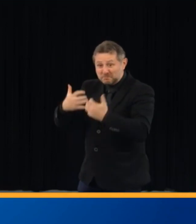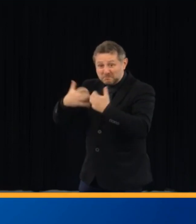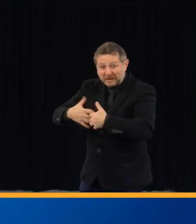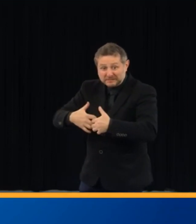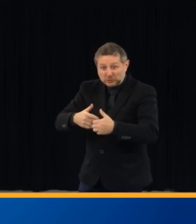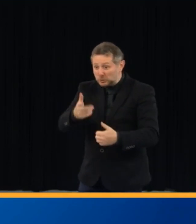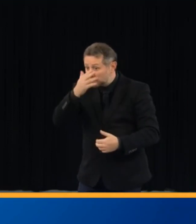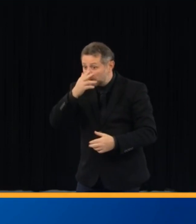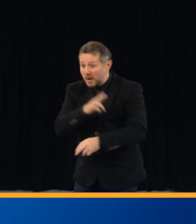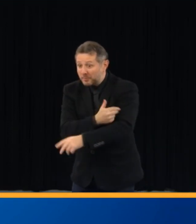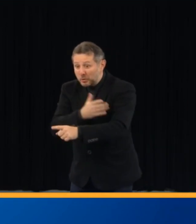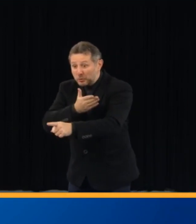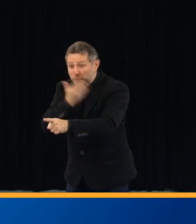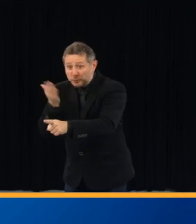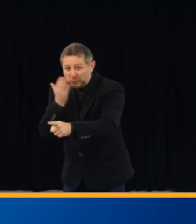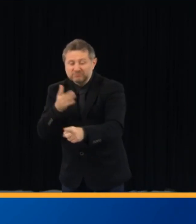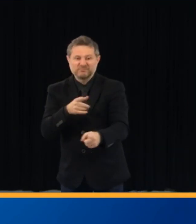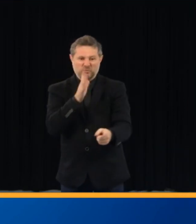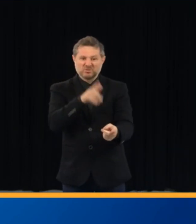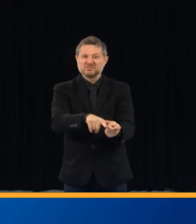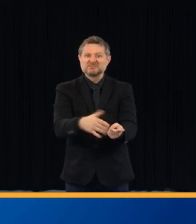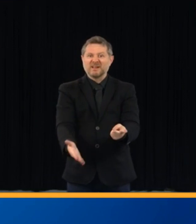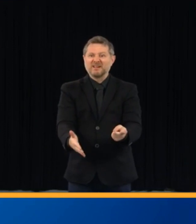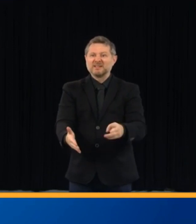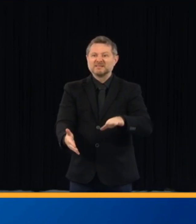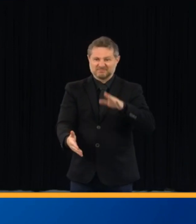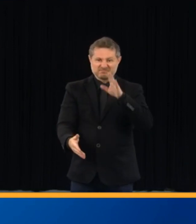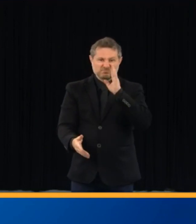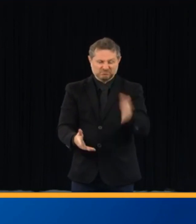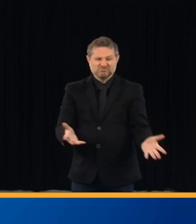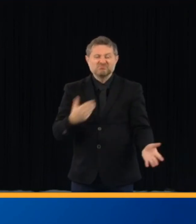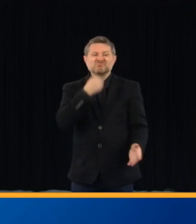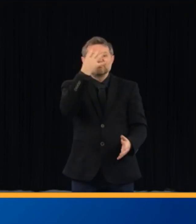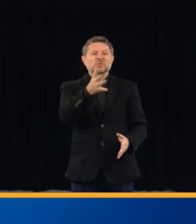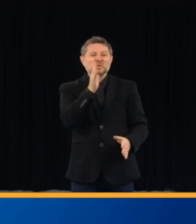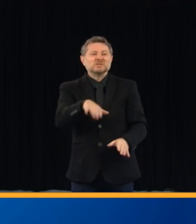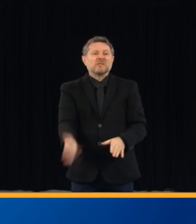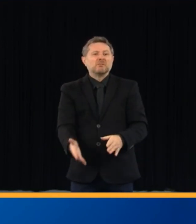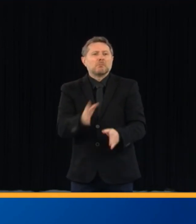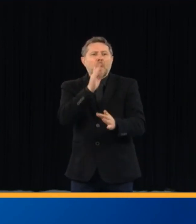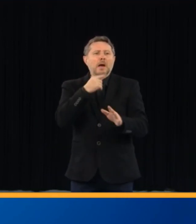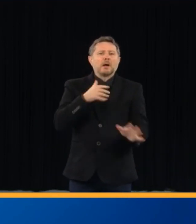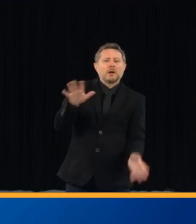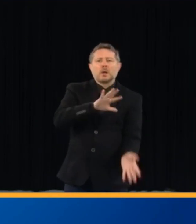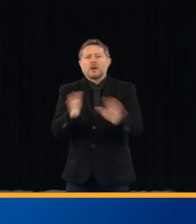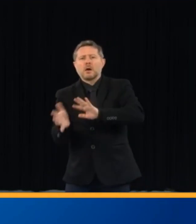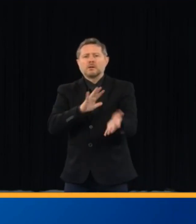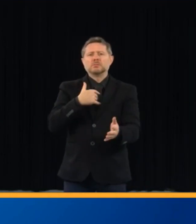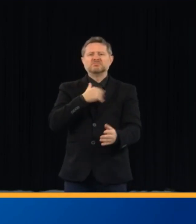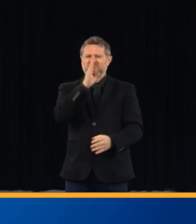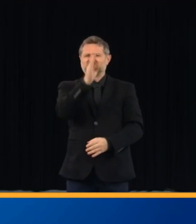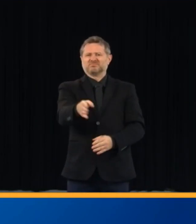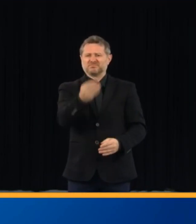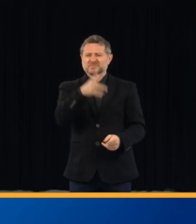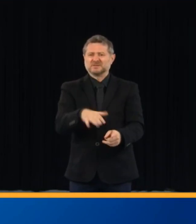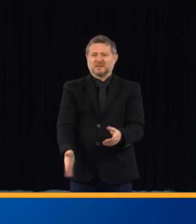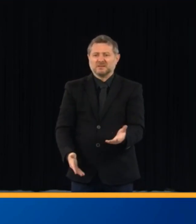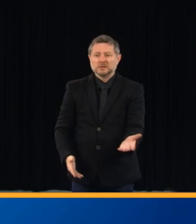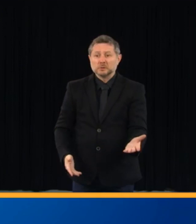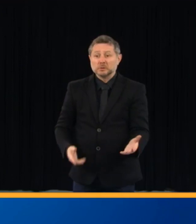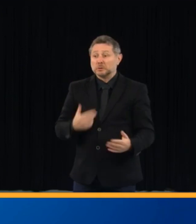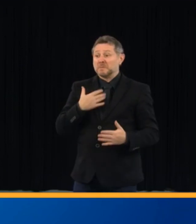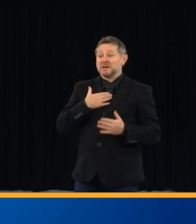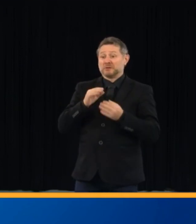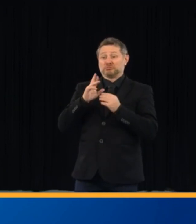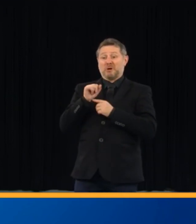blunt equation here. And right now we have a burn rate that would suggest we have about 6 days